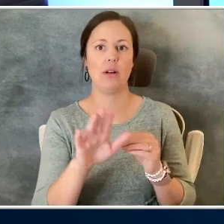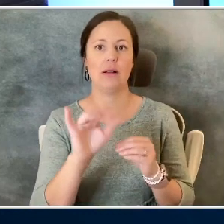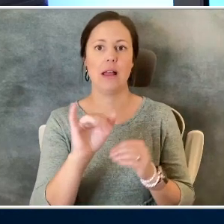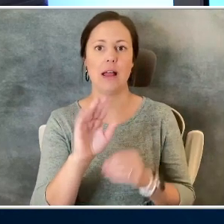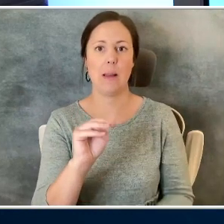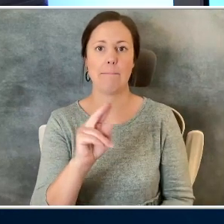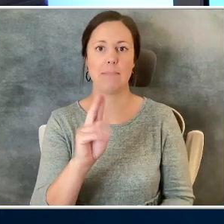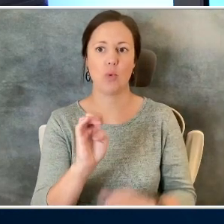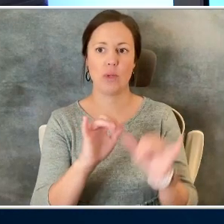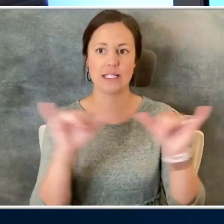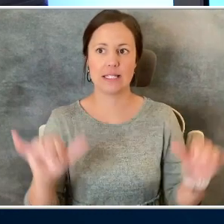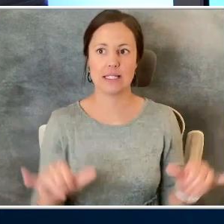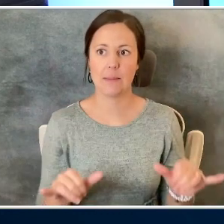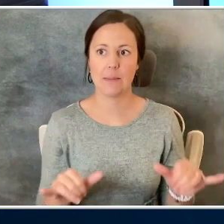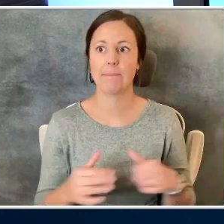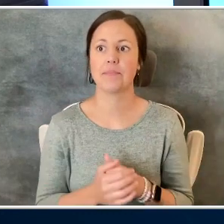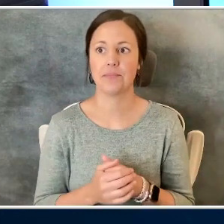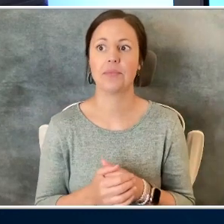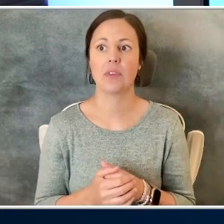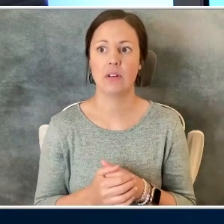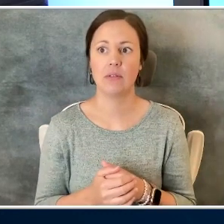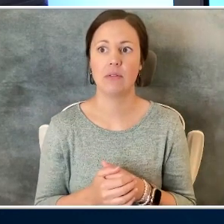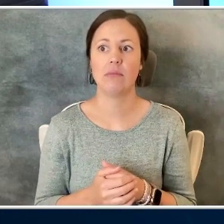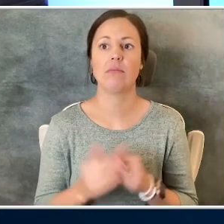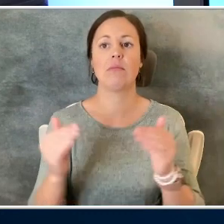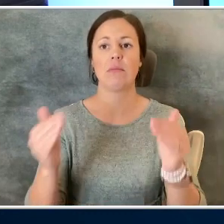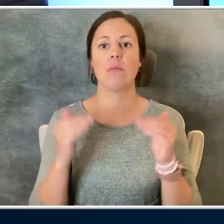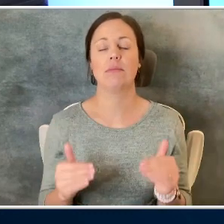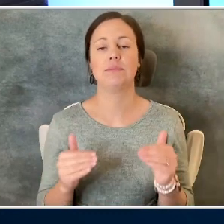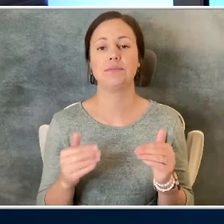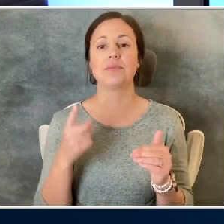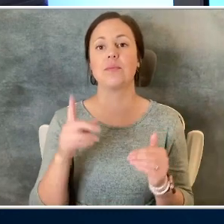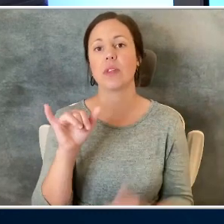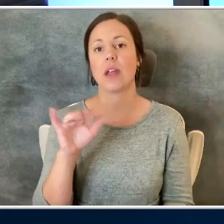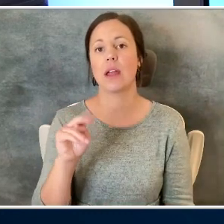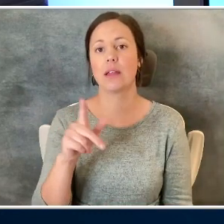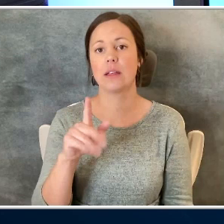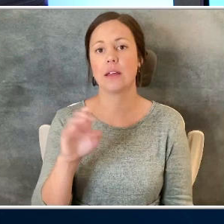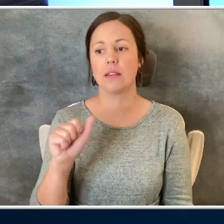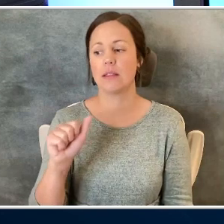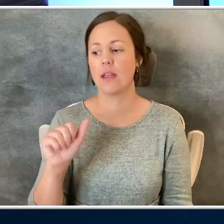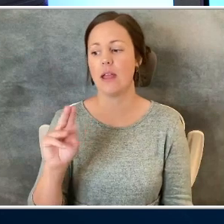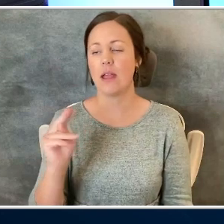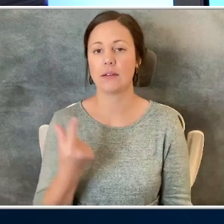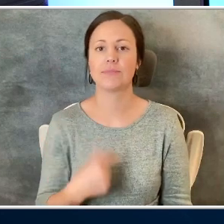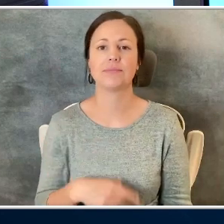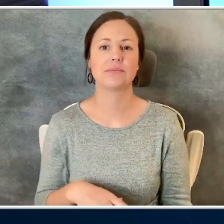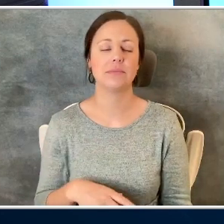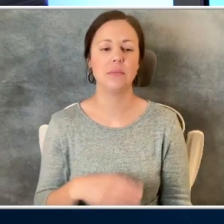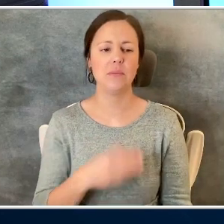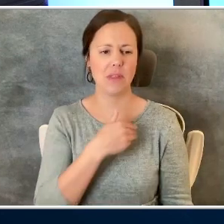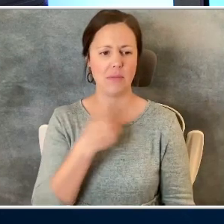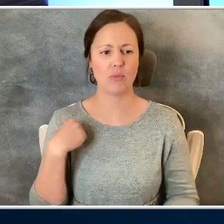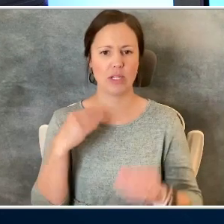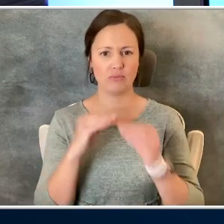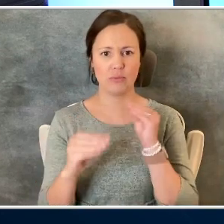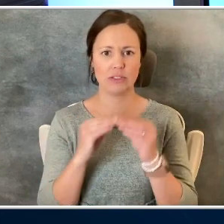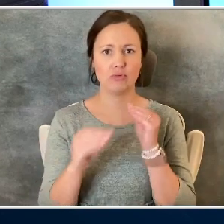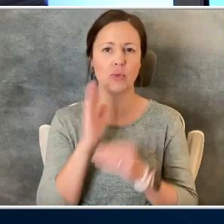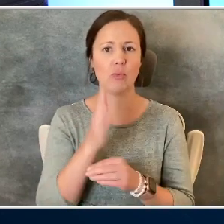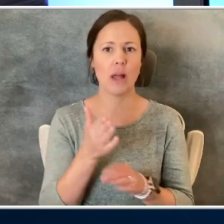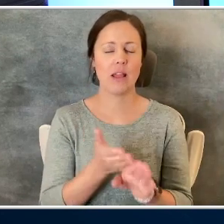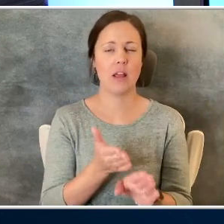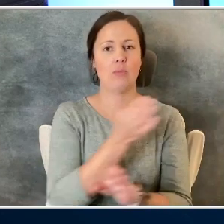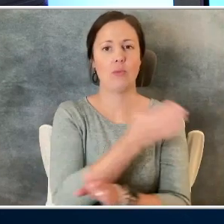Yen Liang has a question. He's one of our loyal Facebook viewers about breast reconstruction. Yen would like to know, will a previous breast